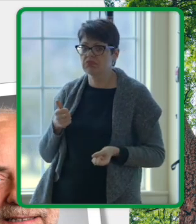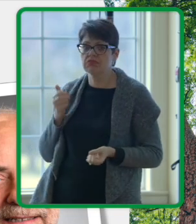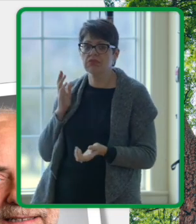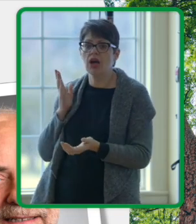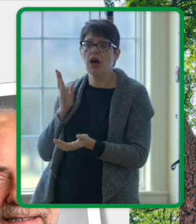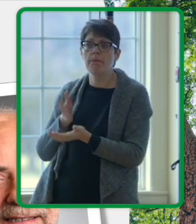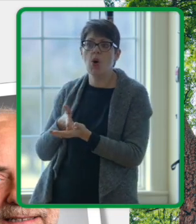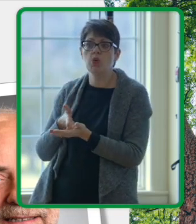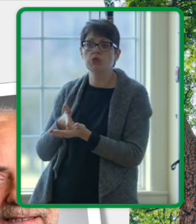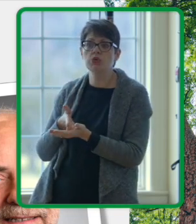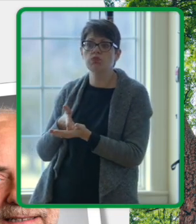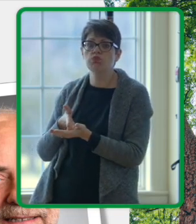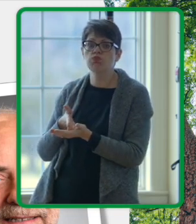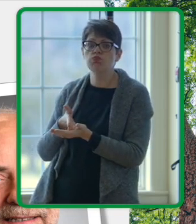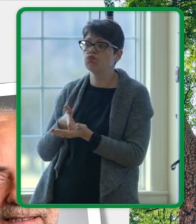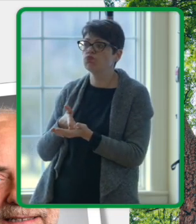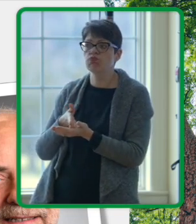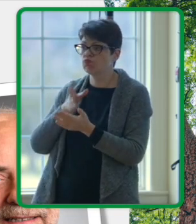Any opposed?